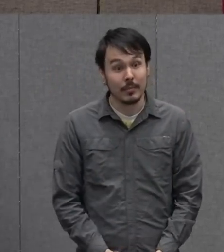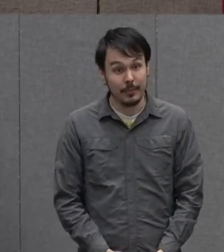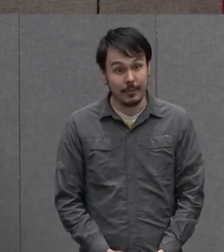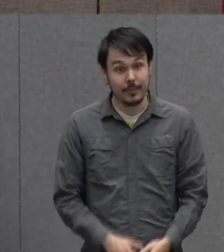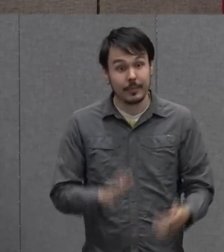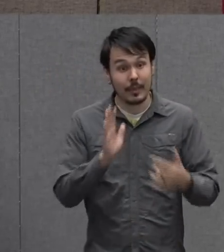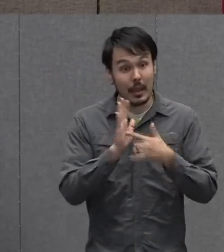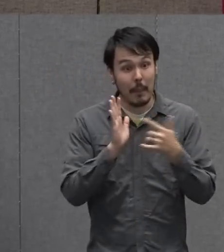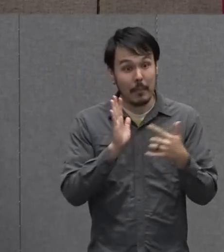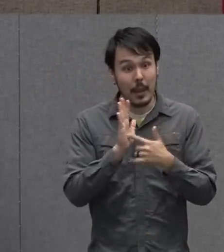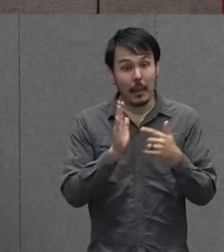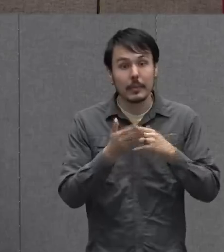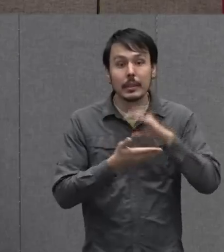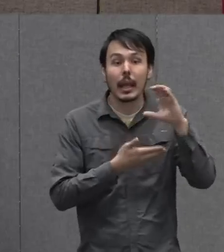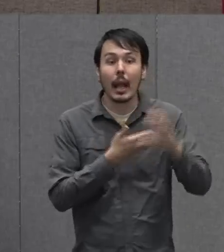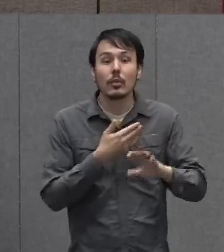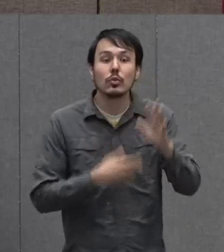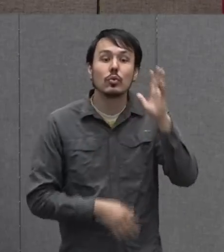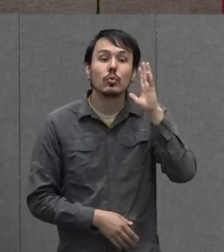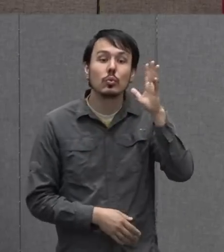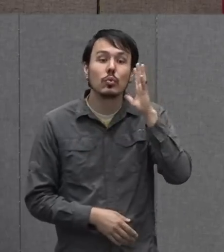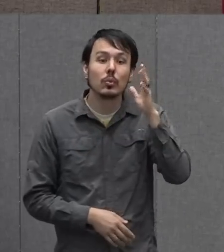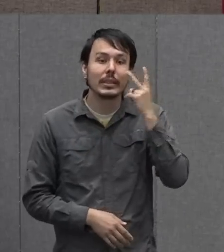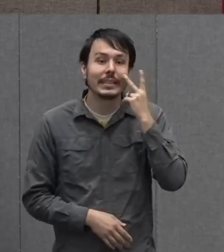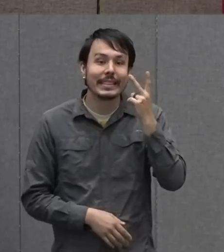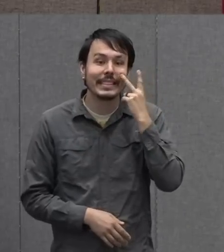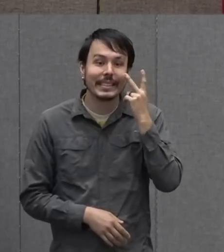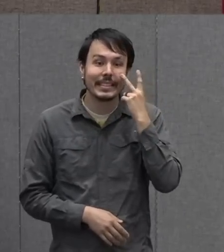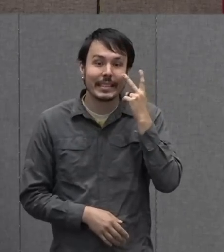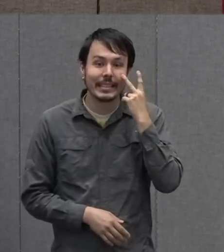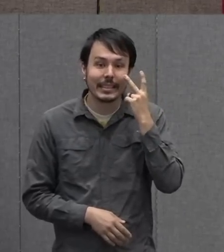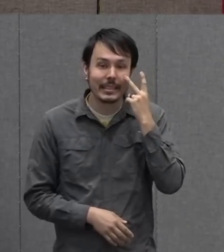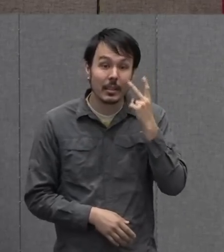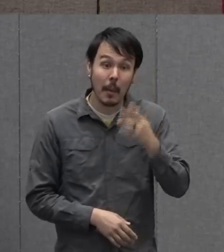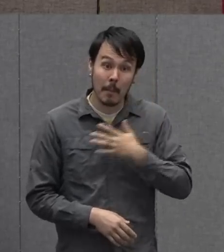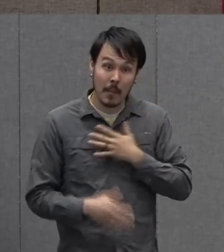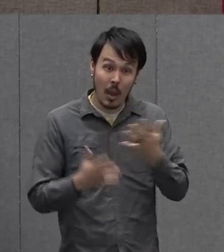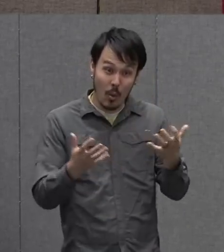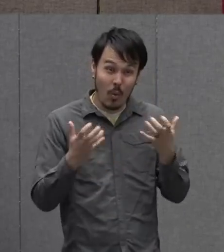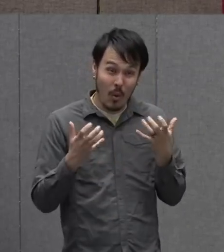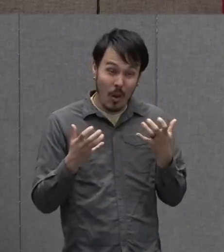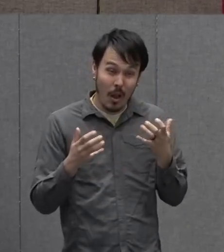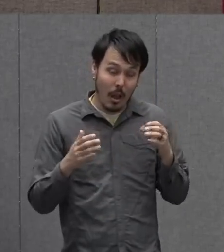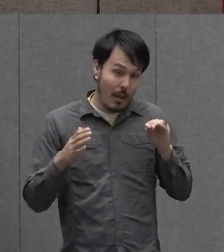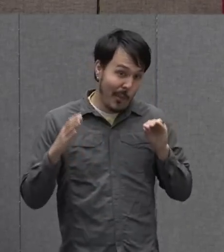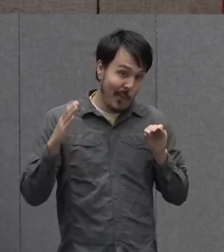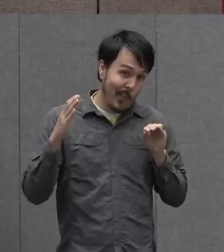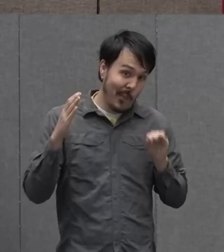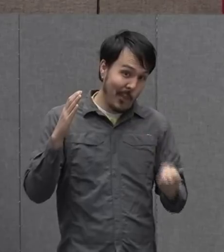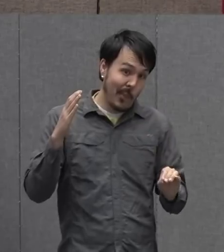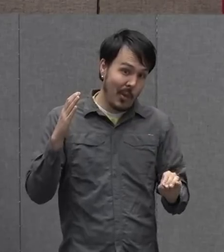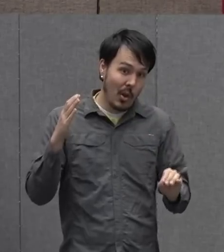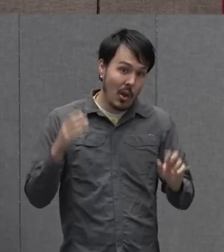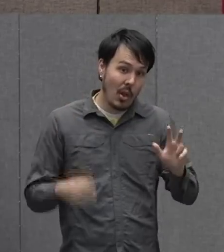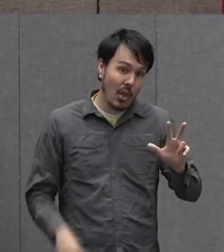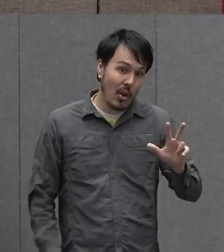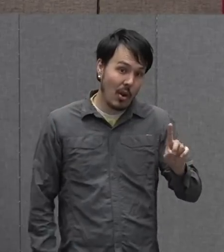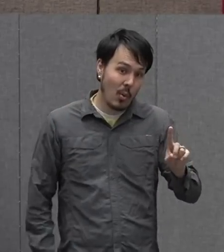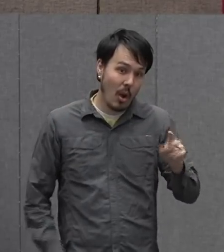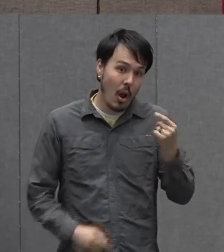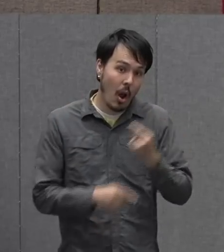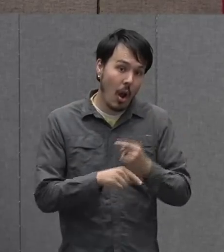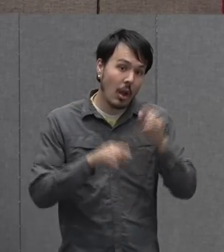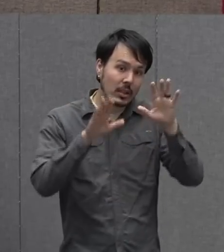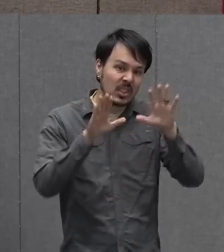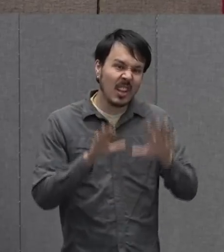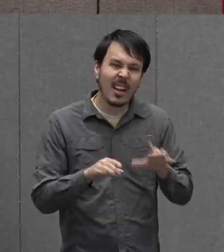Sometimes in calendars, you will see what I wanted to do was put 31 on Sunday, but I have no